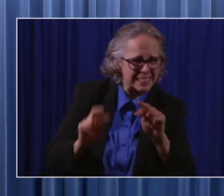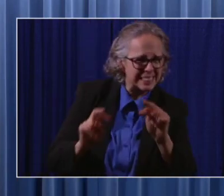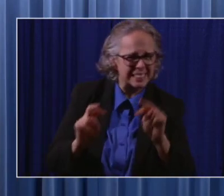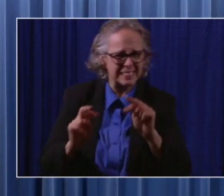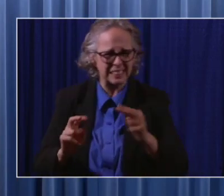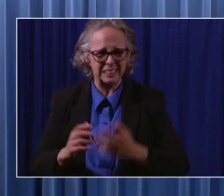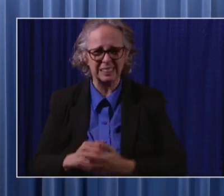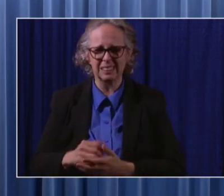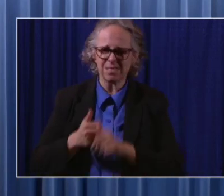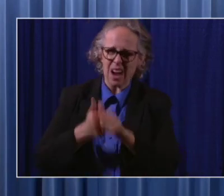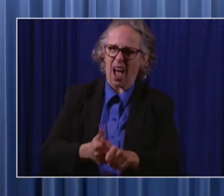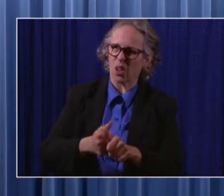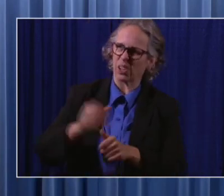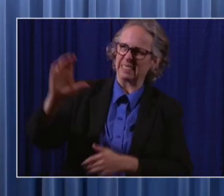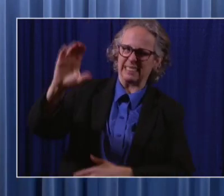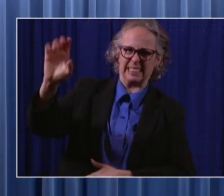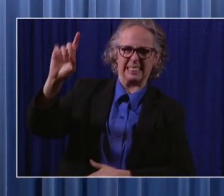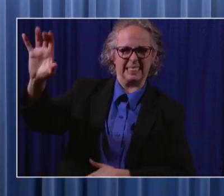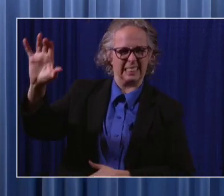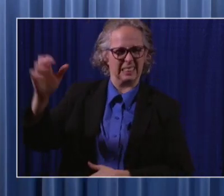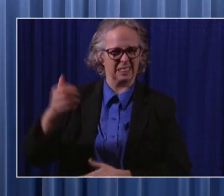For example, Franklin County still has